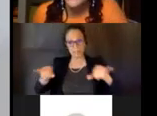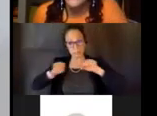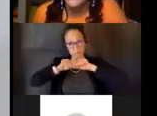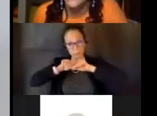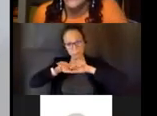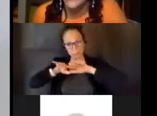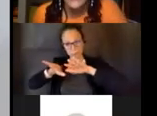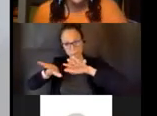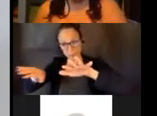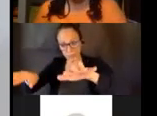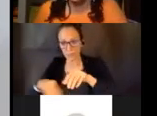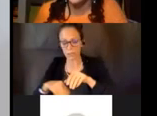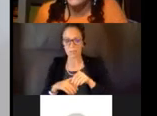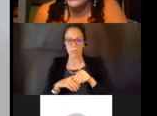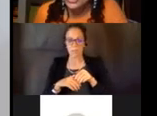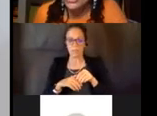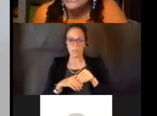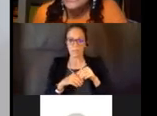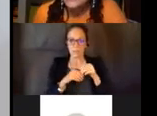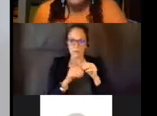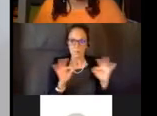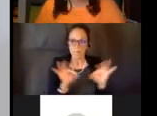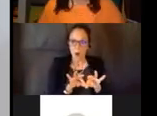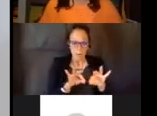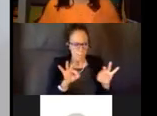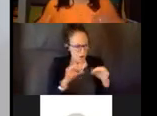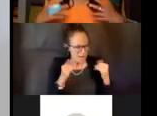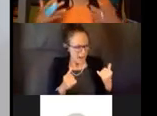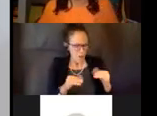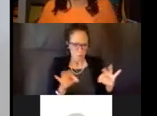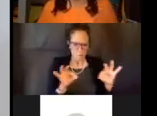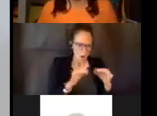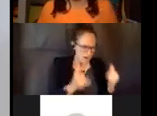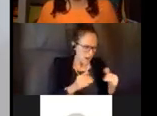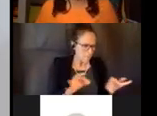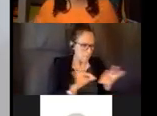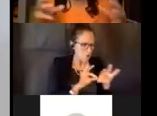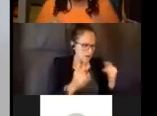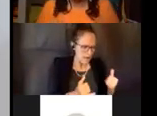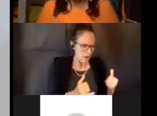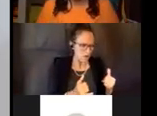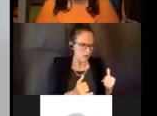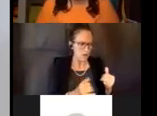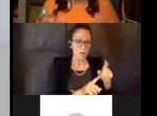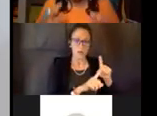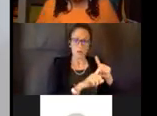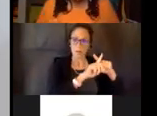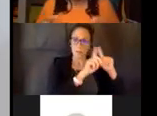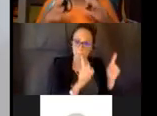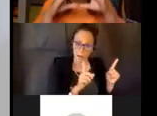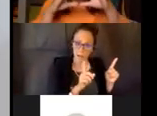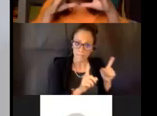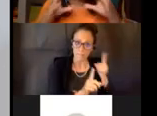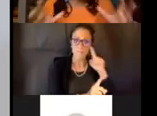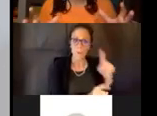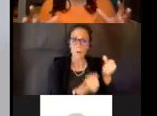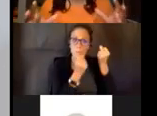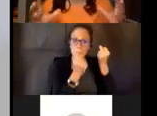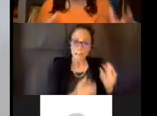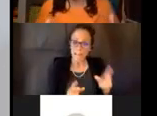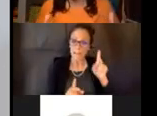urgent. Urgent, urgent, urgent, you know. For 400 years, this country and